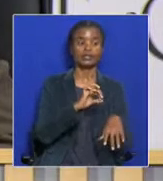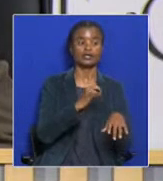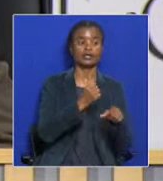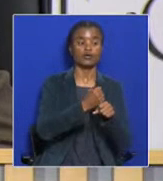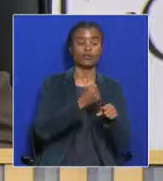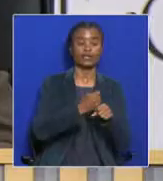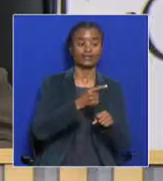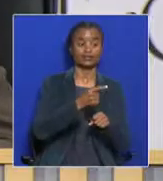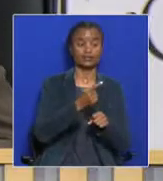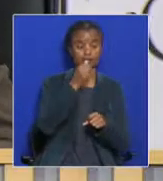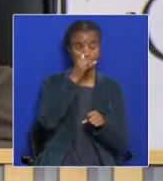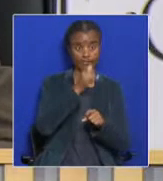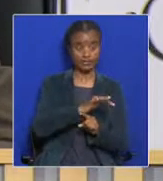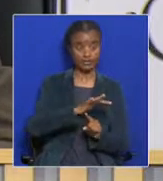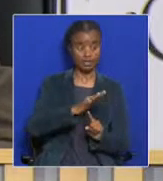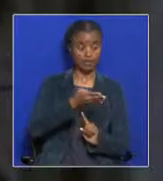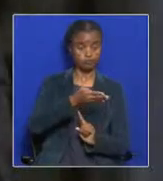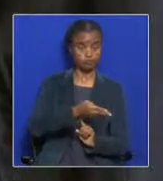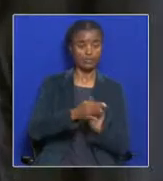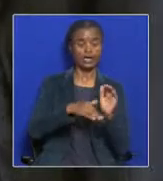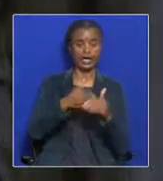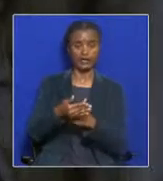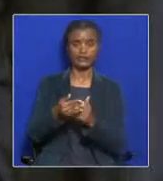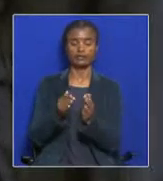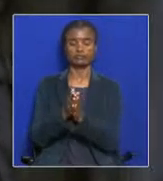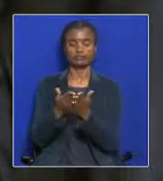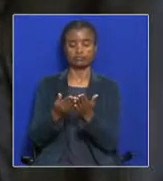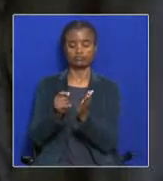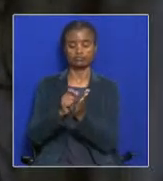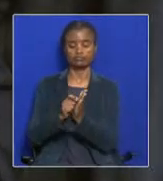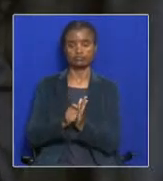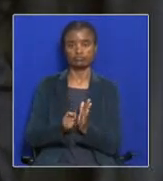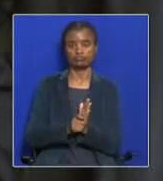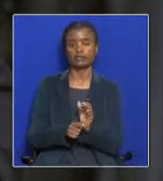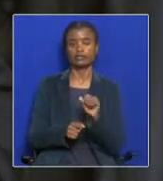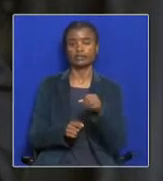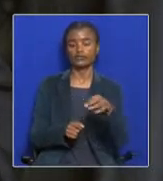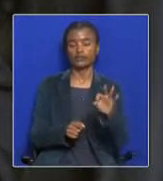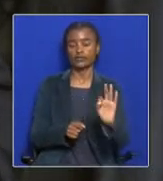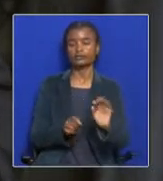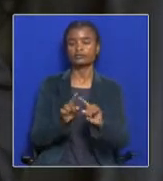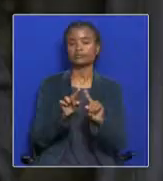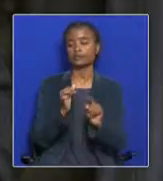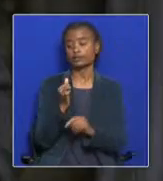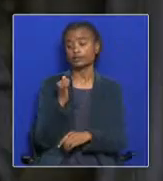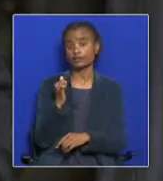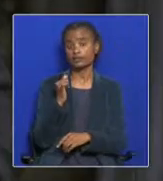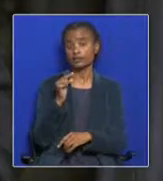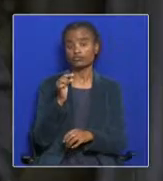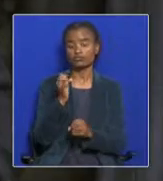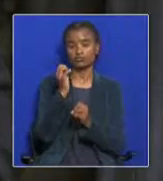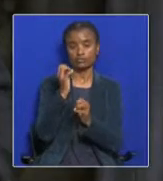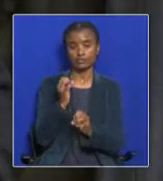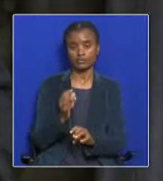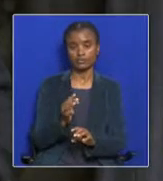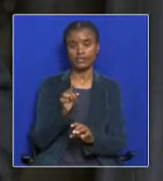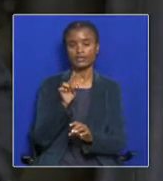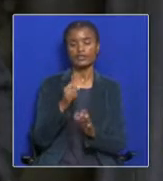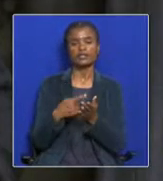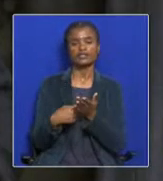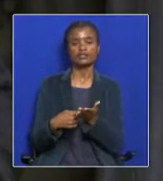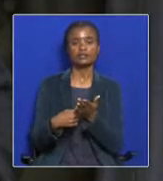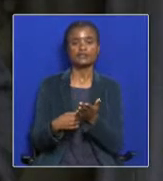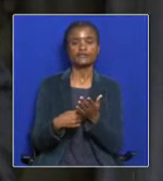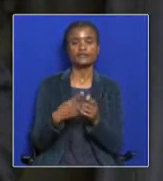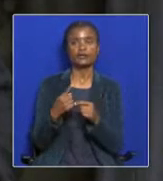correctly? Yes. Now, in your testimony yesterday, there was discussion about, or in fact,